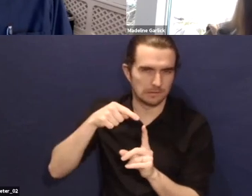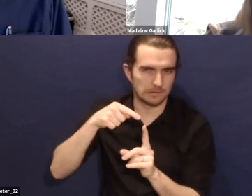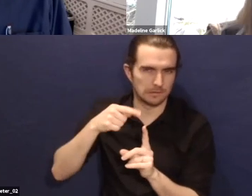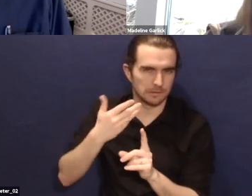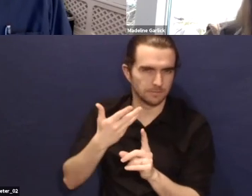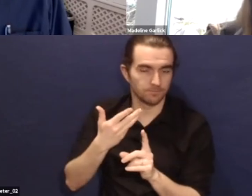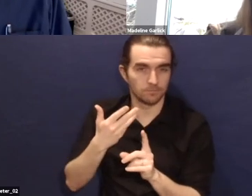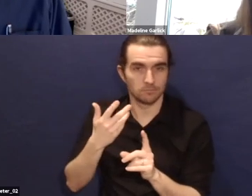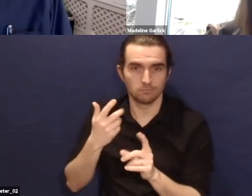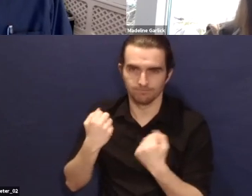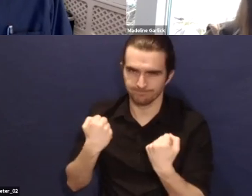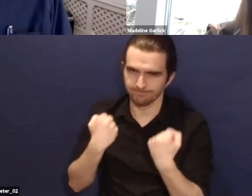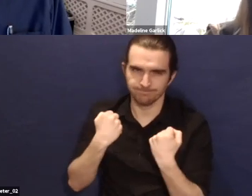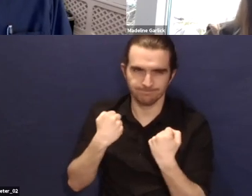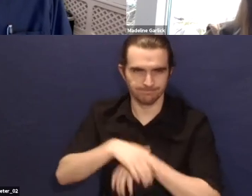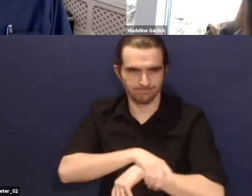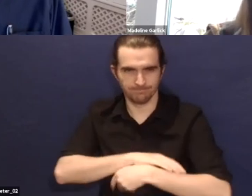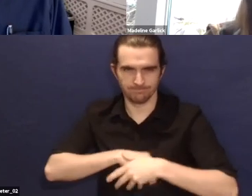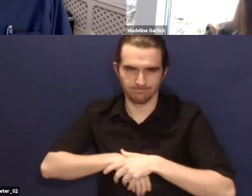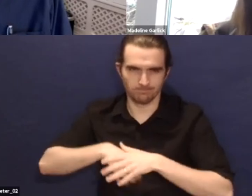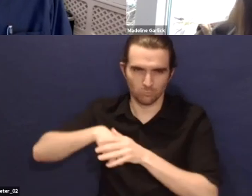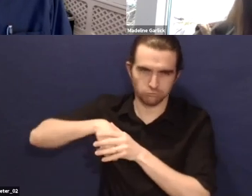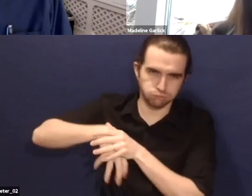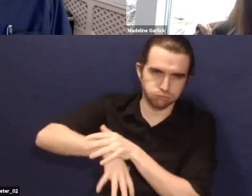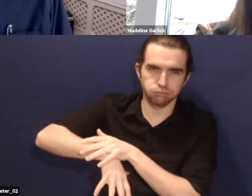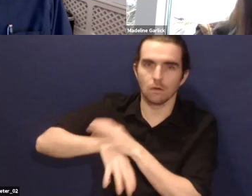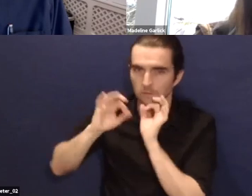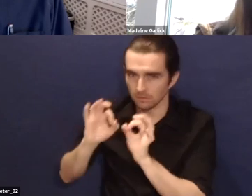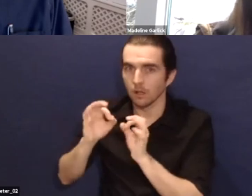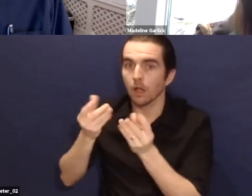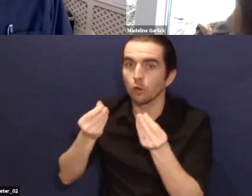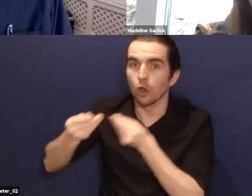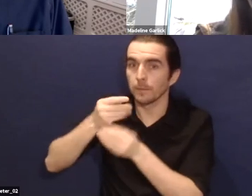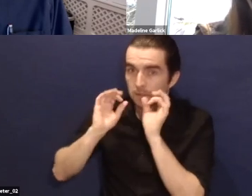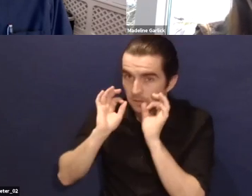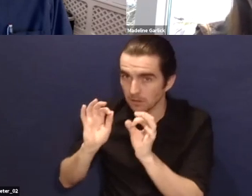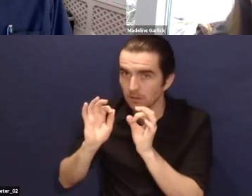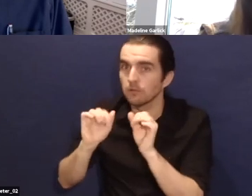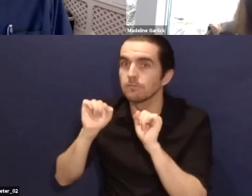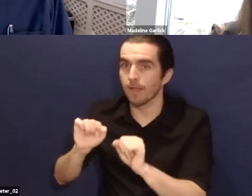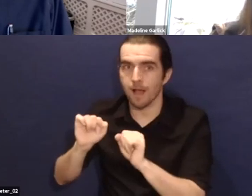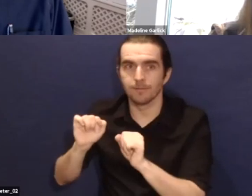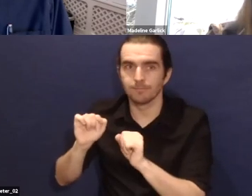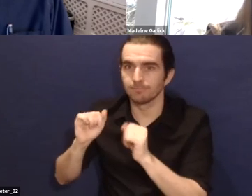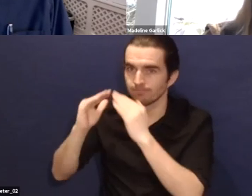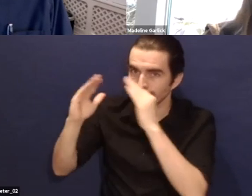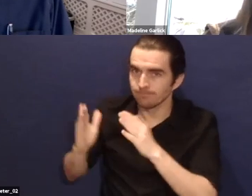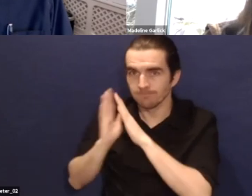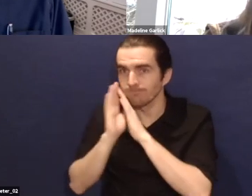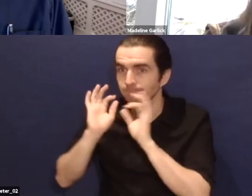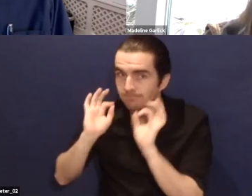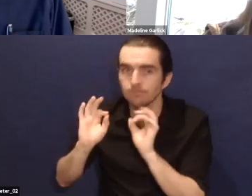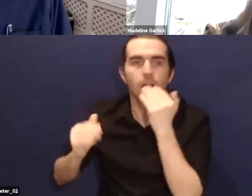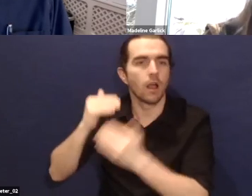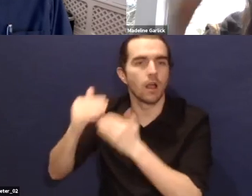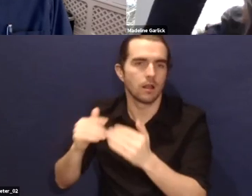provide better support to those who are charged with improving service provision in countries of